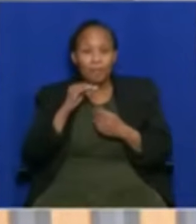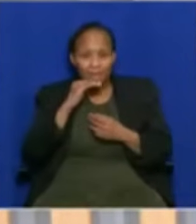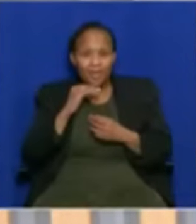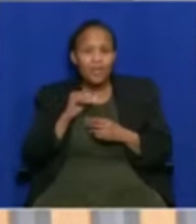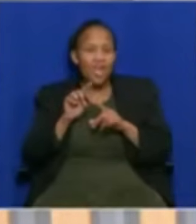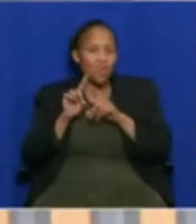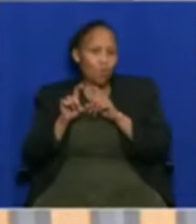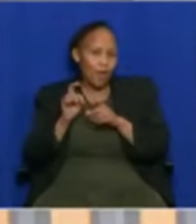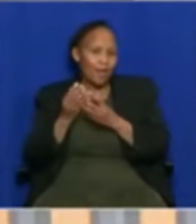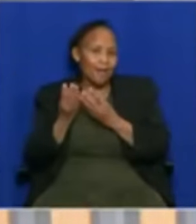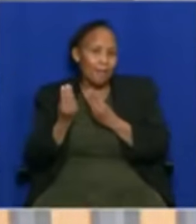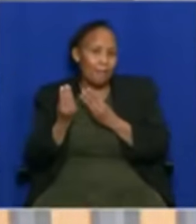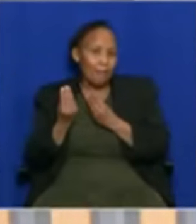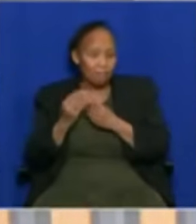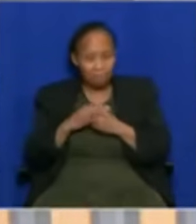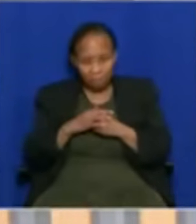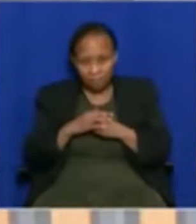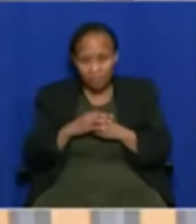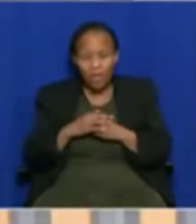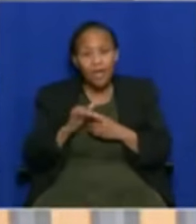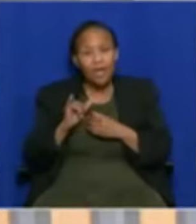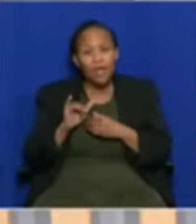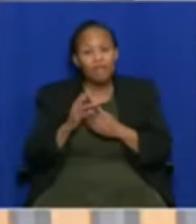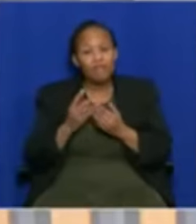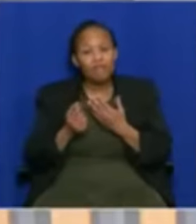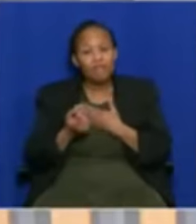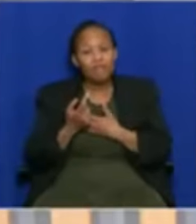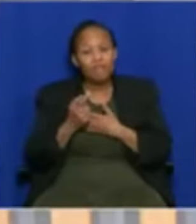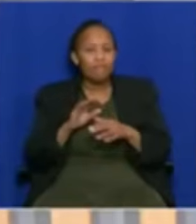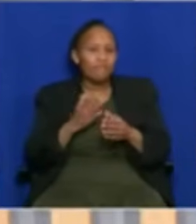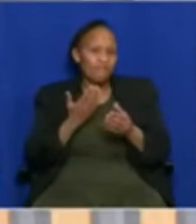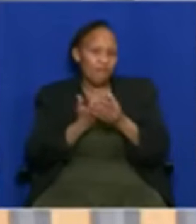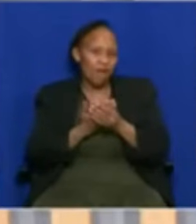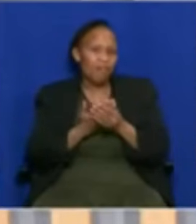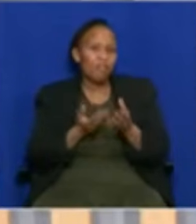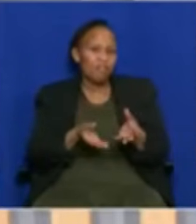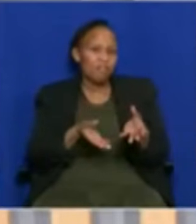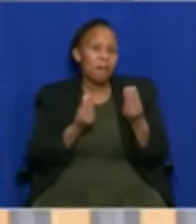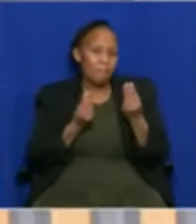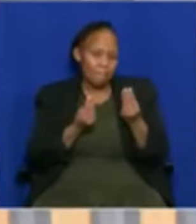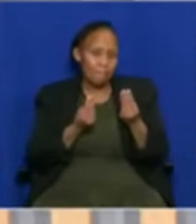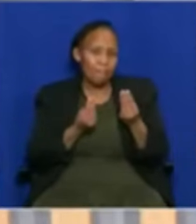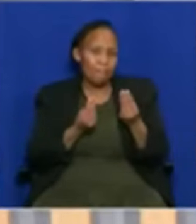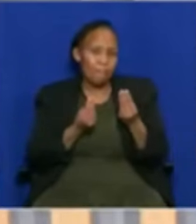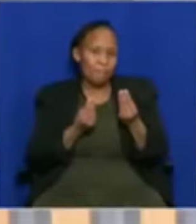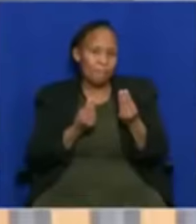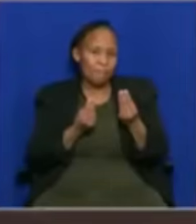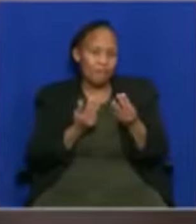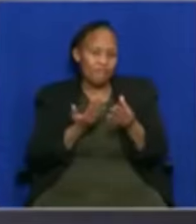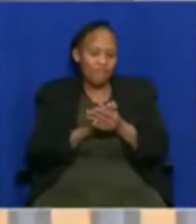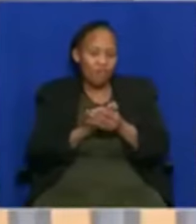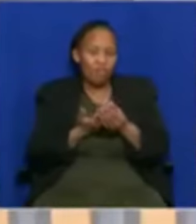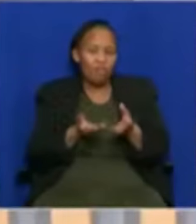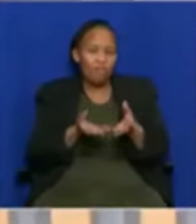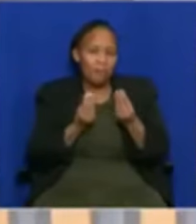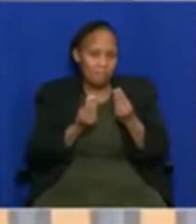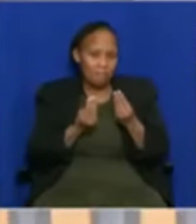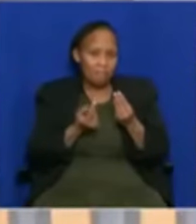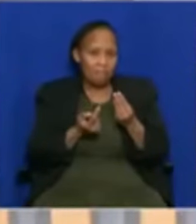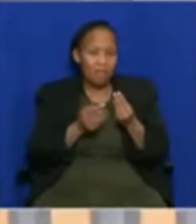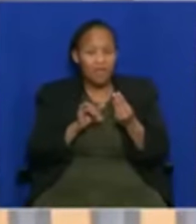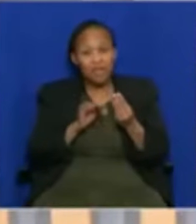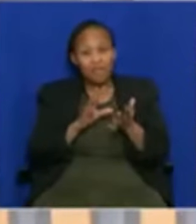that docket or file, let's call it a file, because at this point it's an inquiry. If we get a copy of